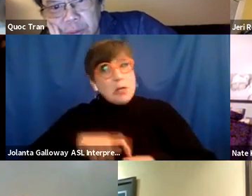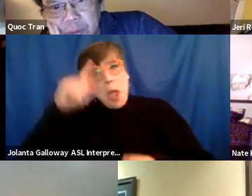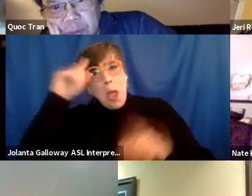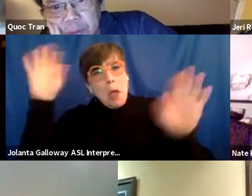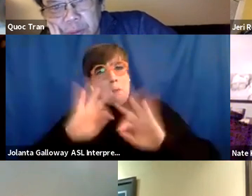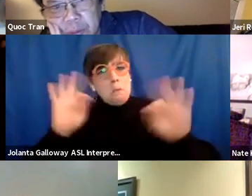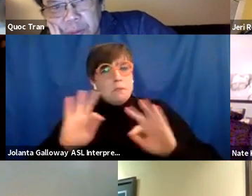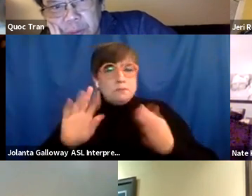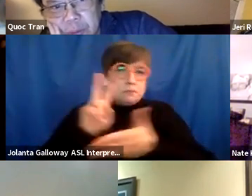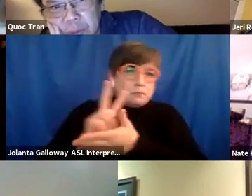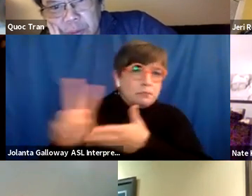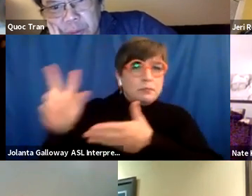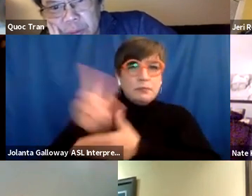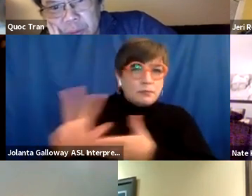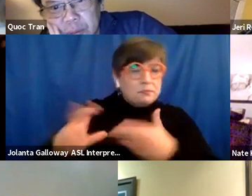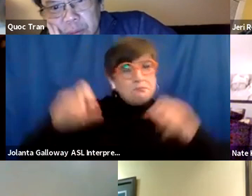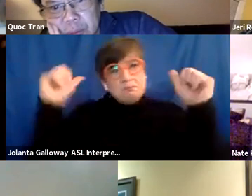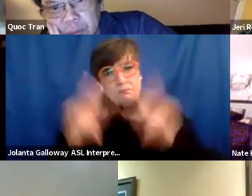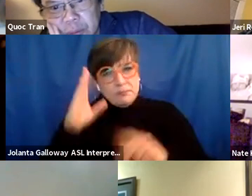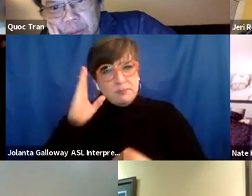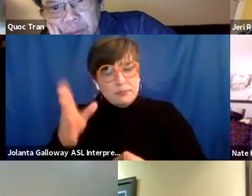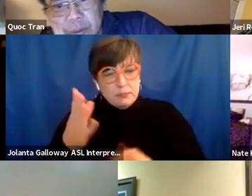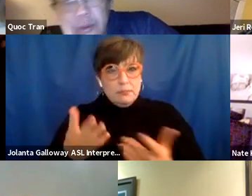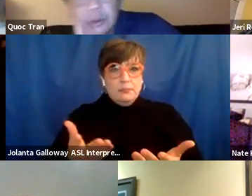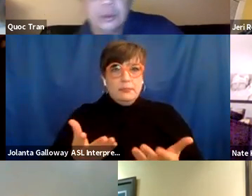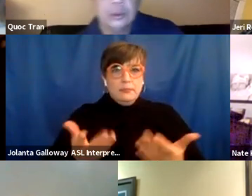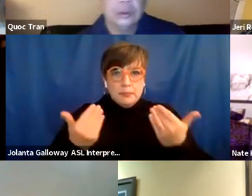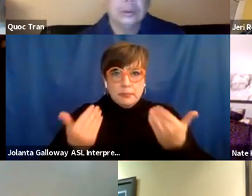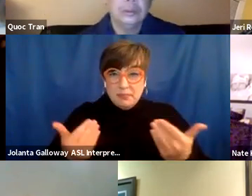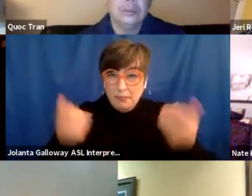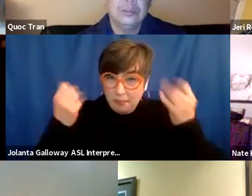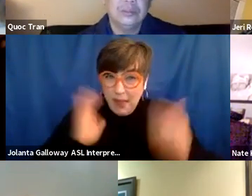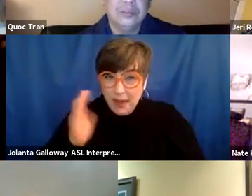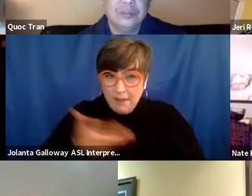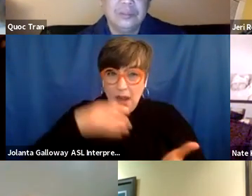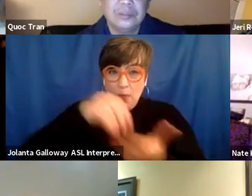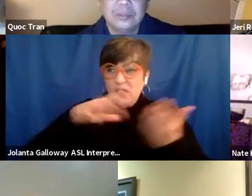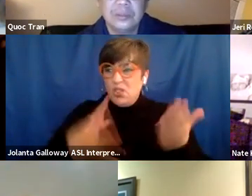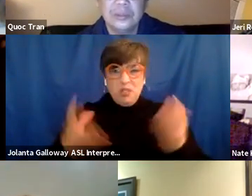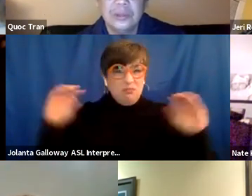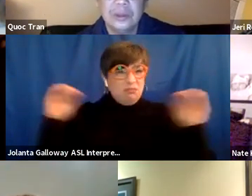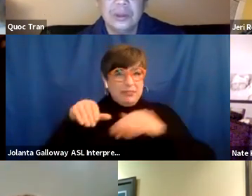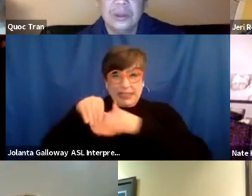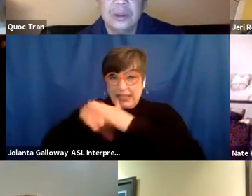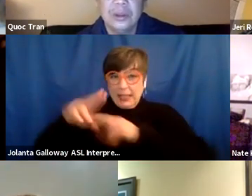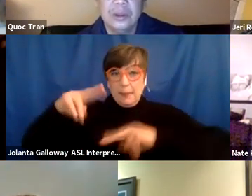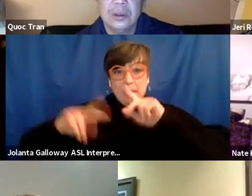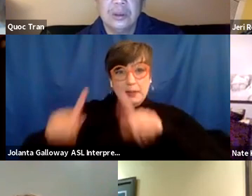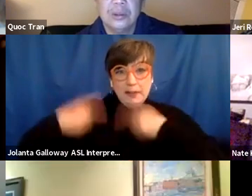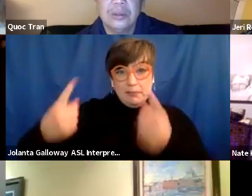weeks until we, you know, be back. And now many of our students, you know, have been out of school for almost a full